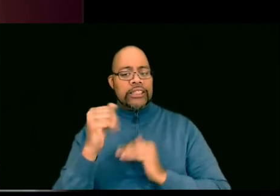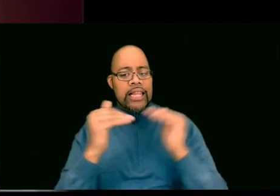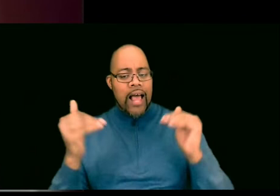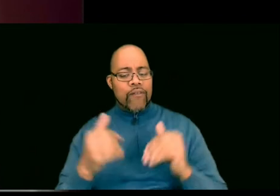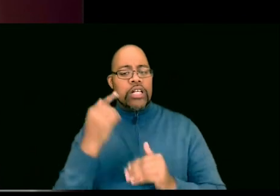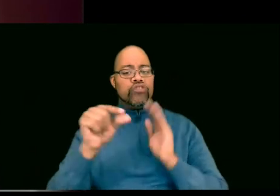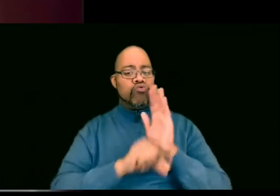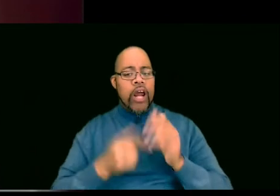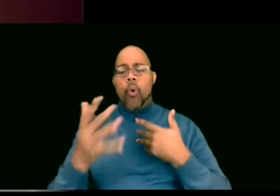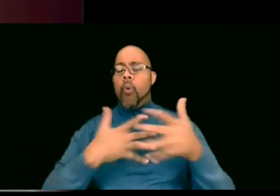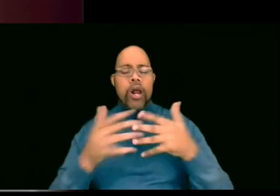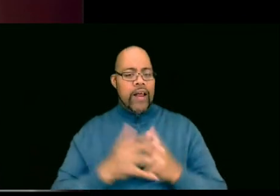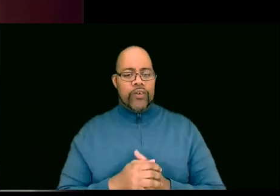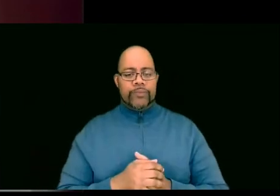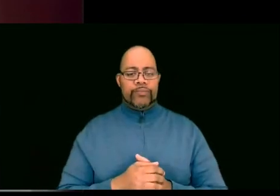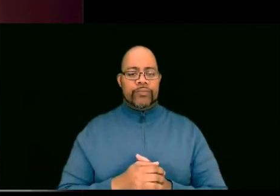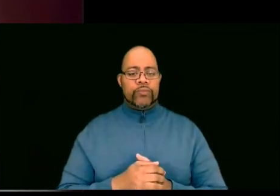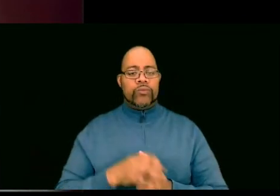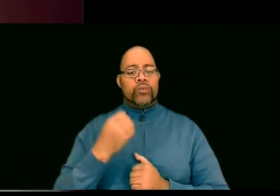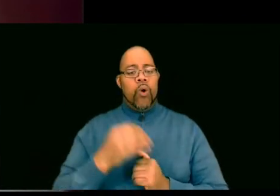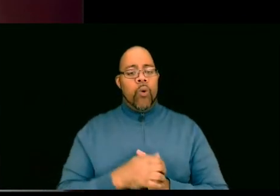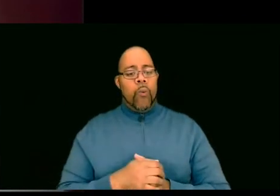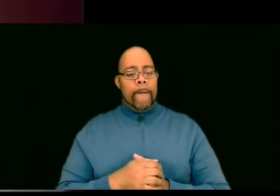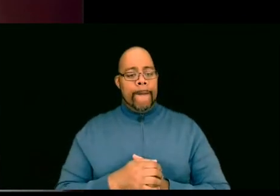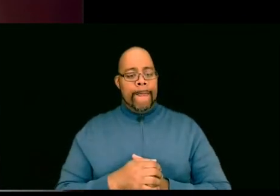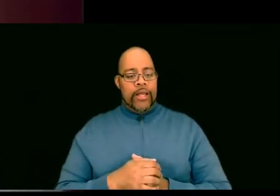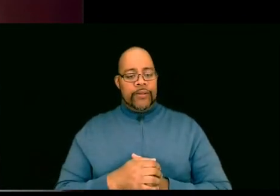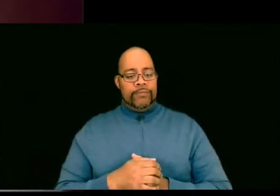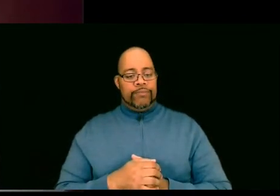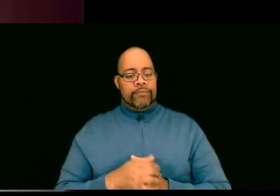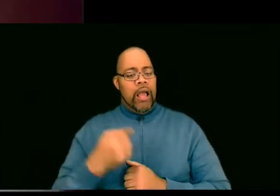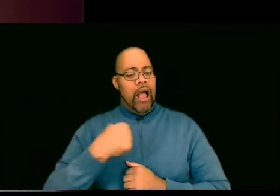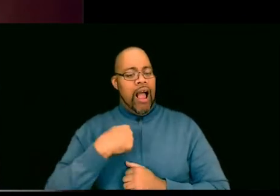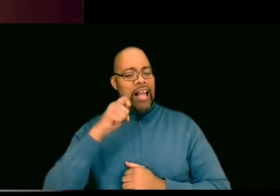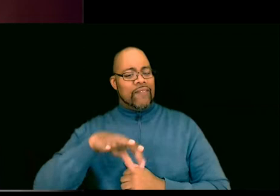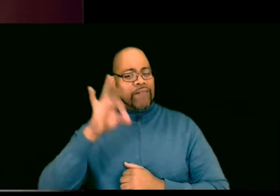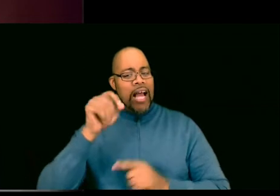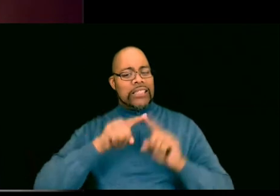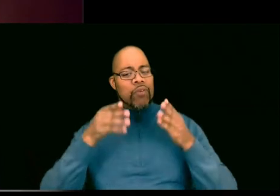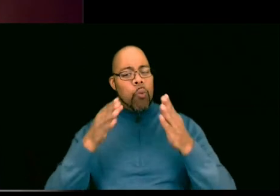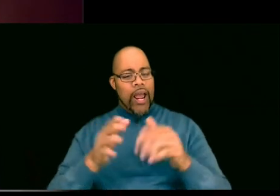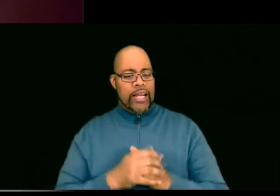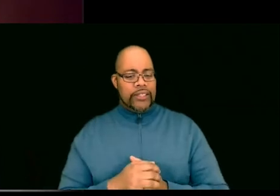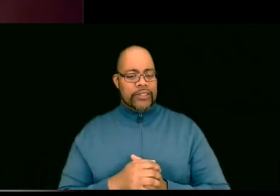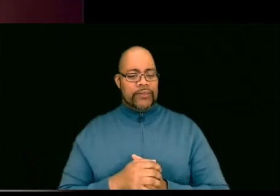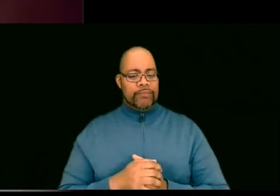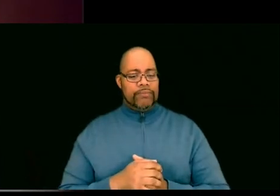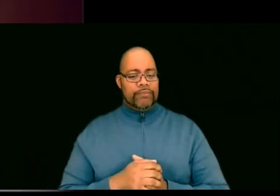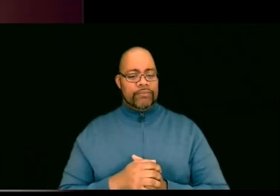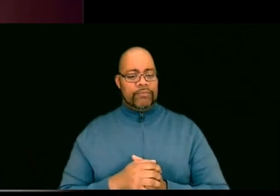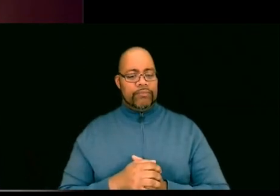grade level or the next whatever. And so, you know, I had to find ways